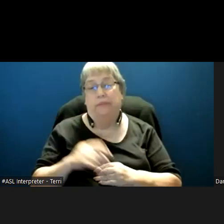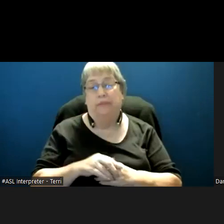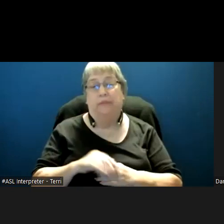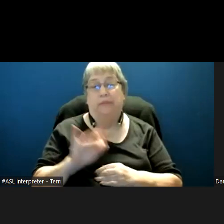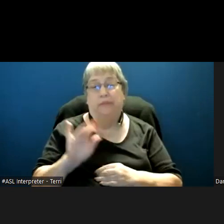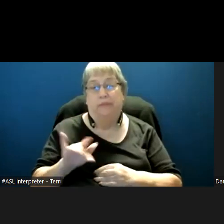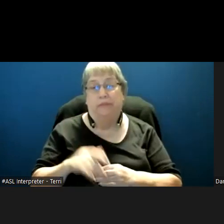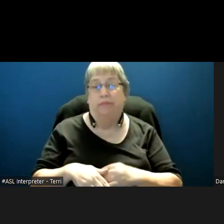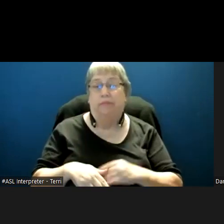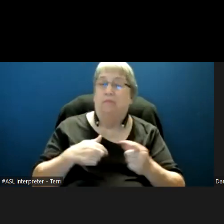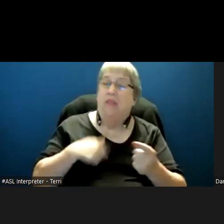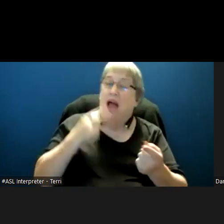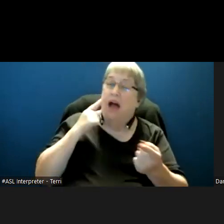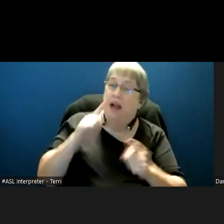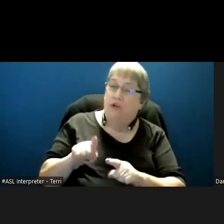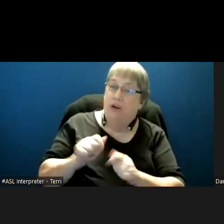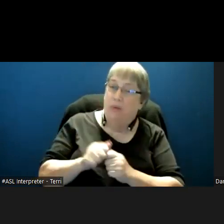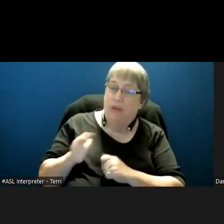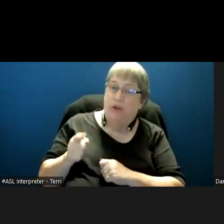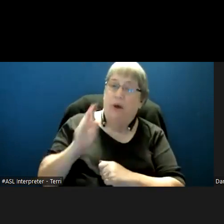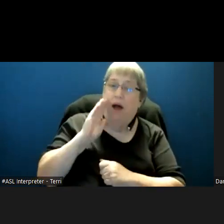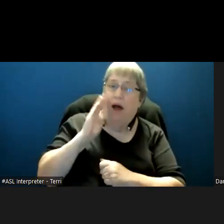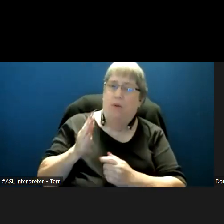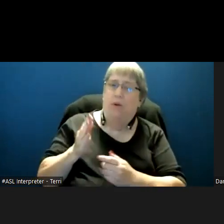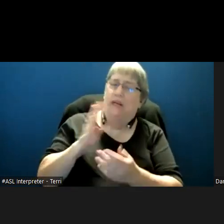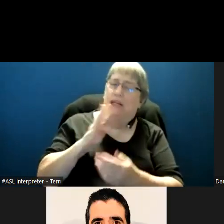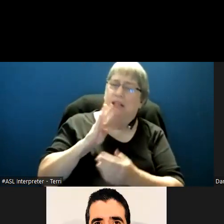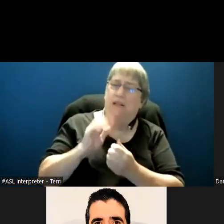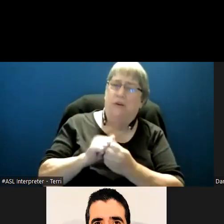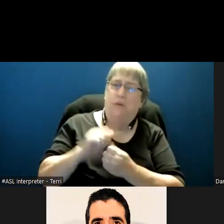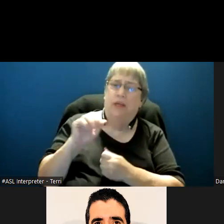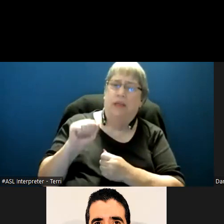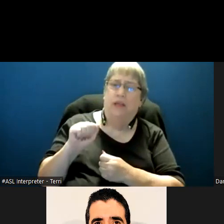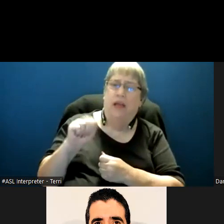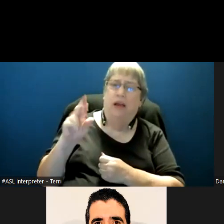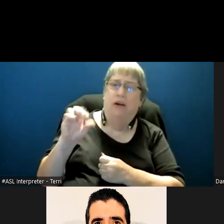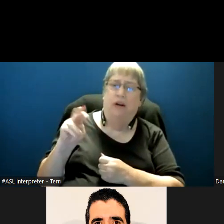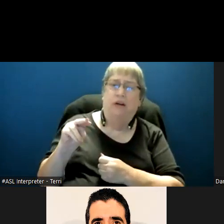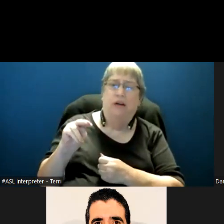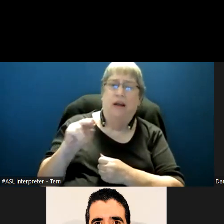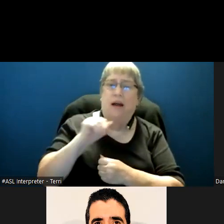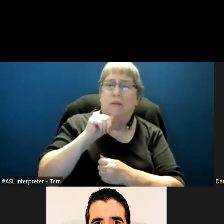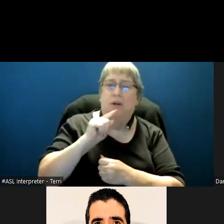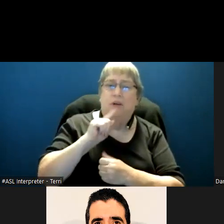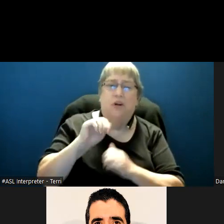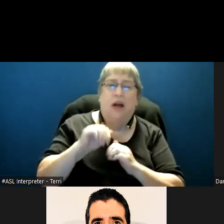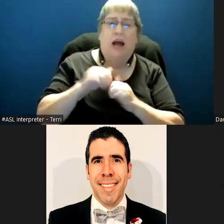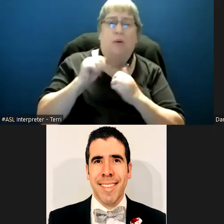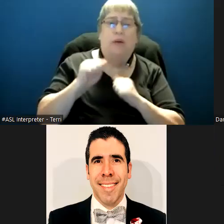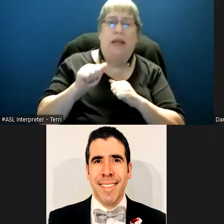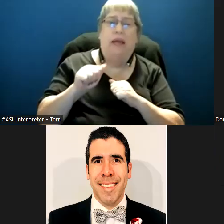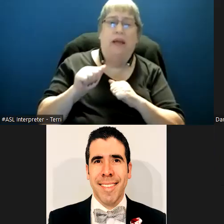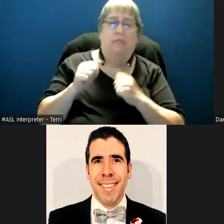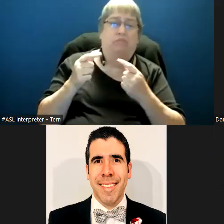I'm gonna bring it up with Aaron. I'm not sure how to effectuate it. You know, there's almost always a way if you have a